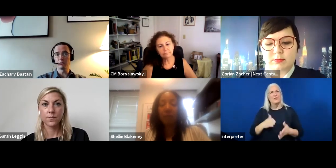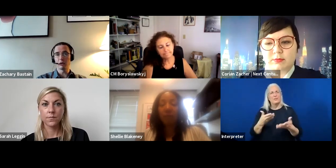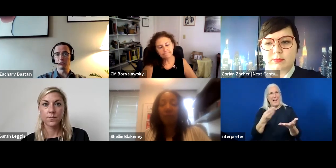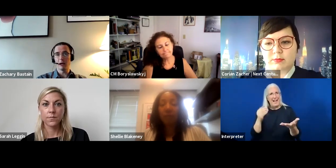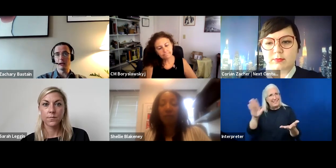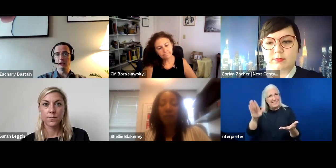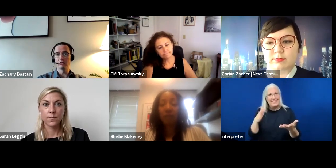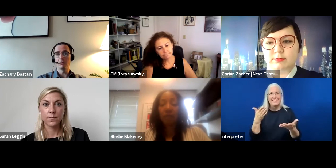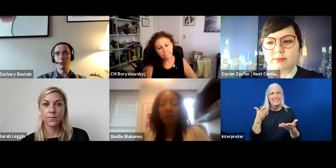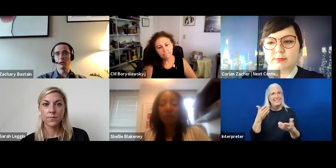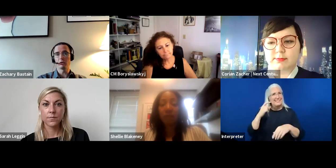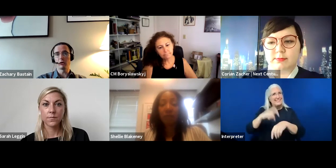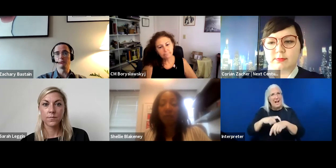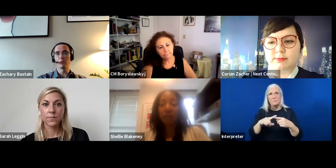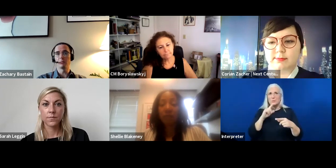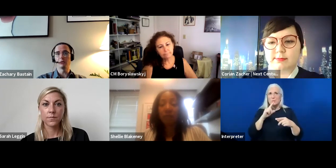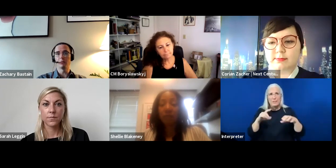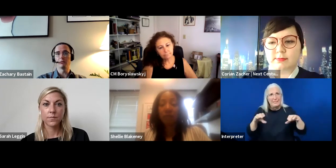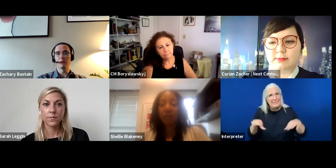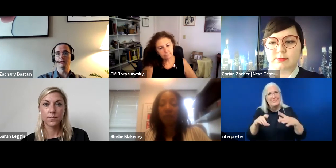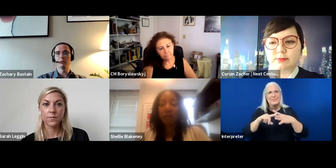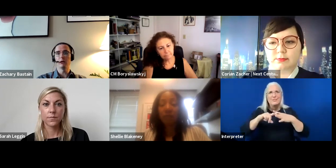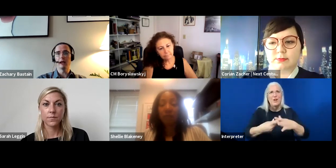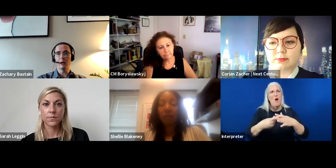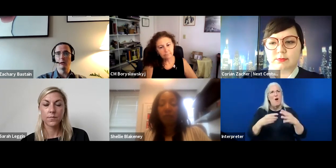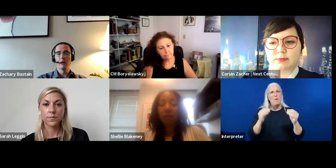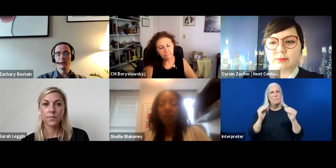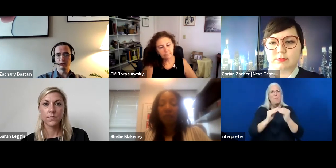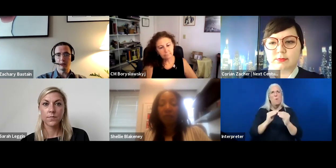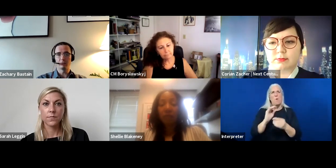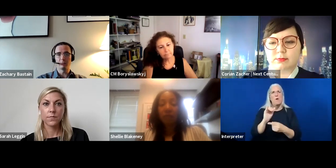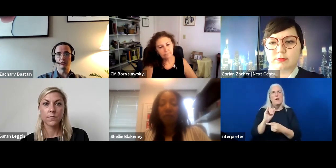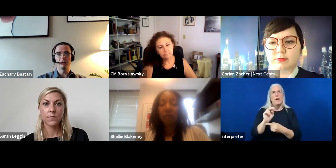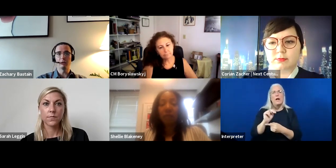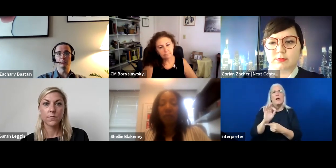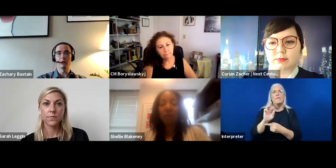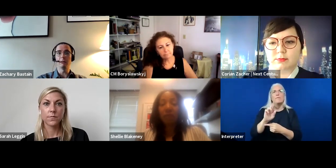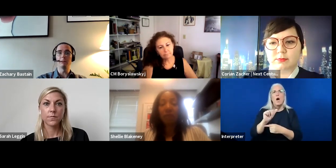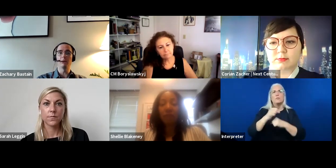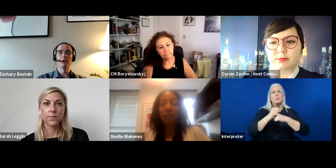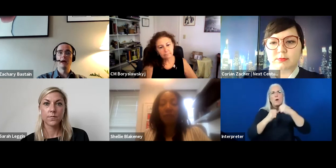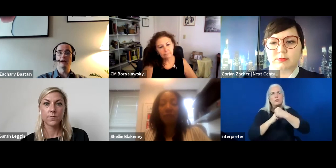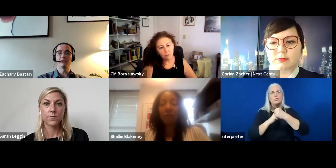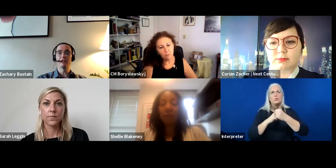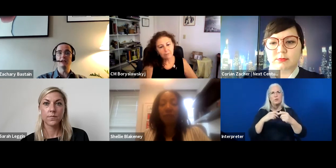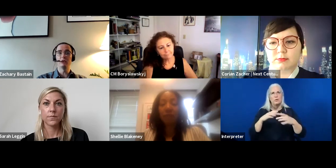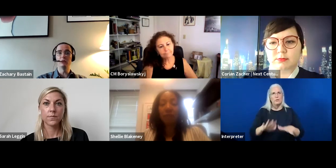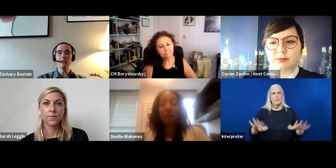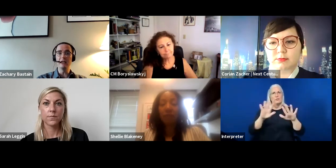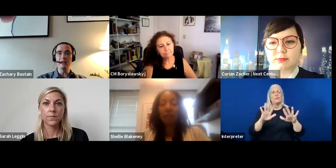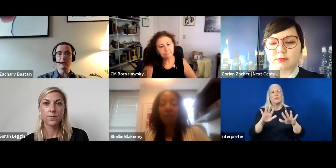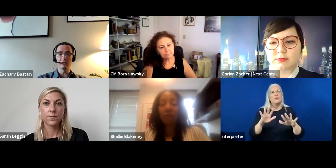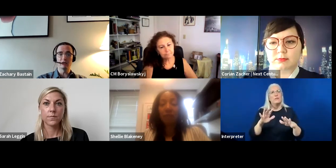this infrastructure package a more long-term affordability benefit to allow this type of subsidy so as many people as